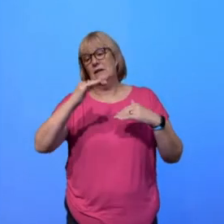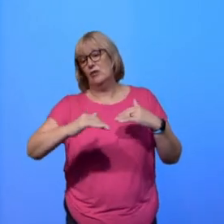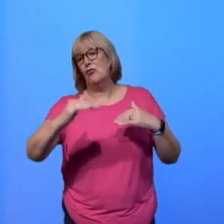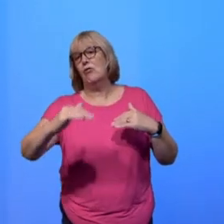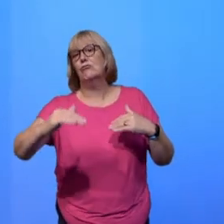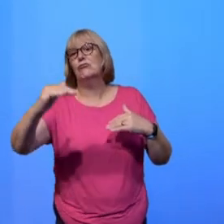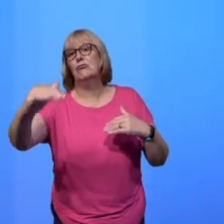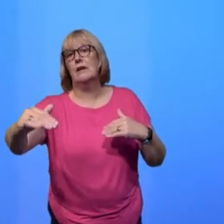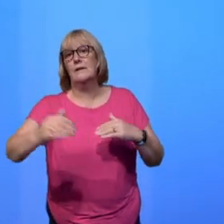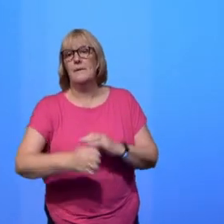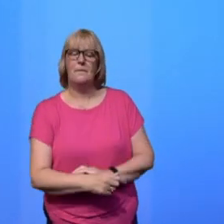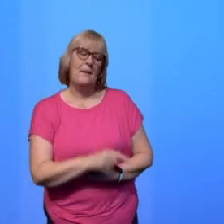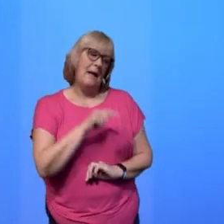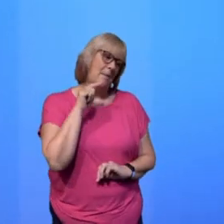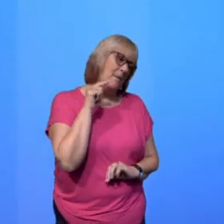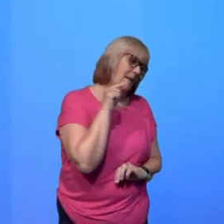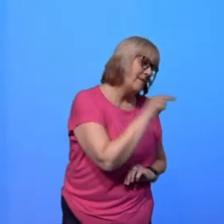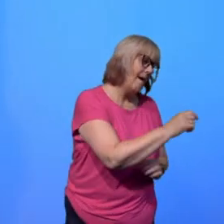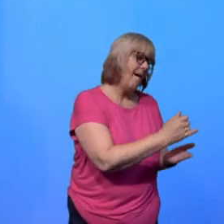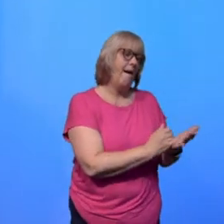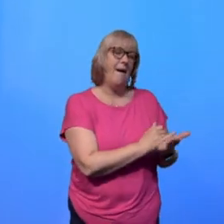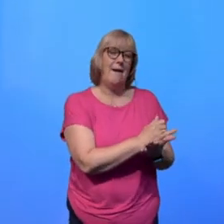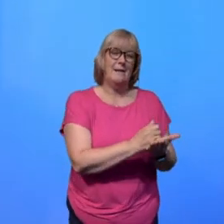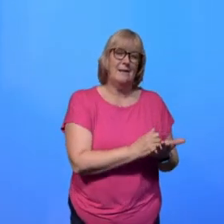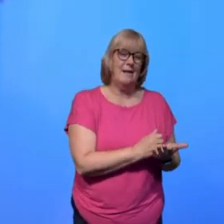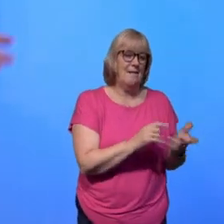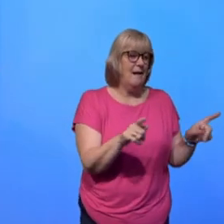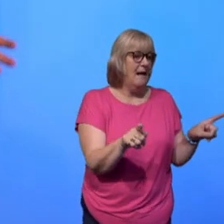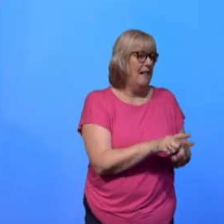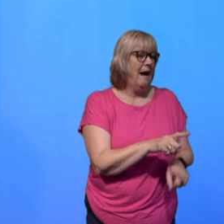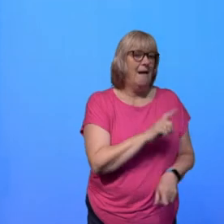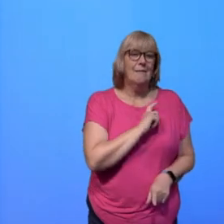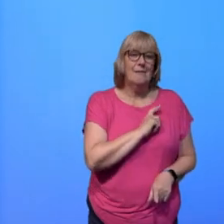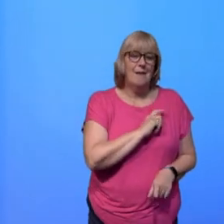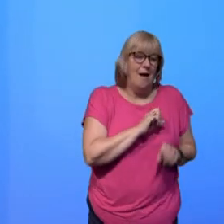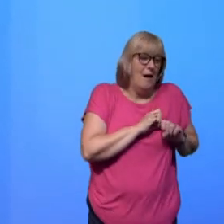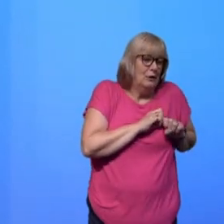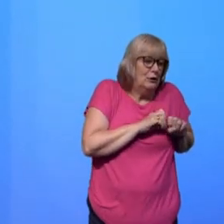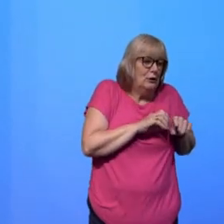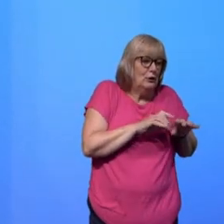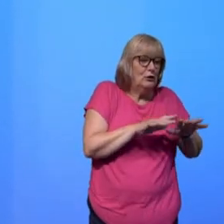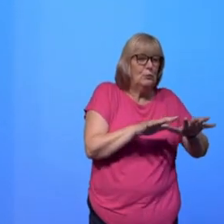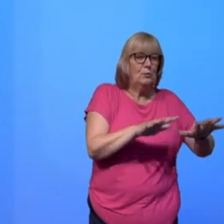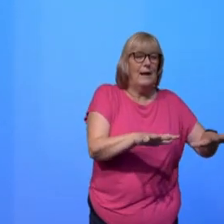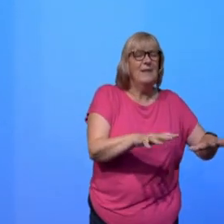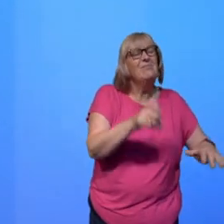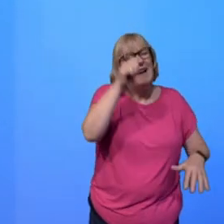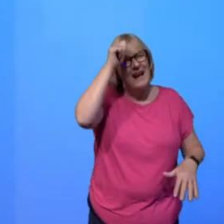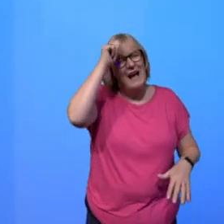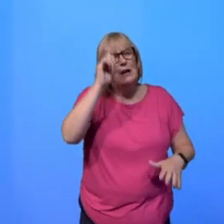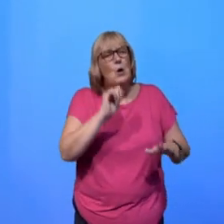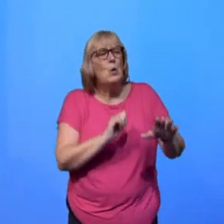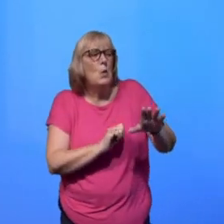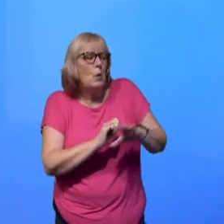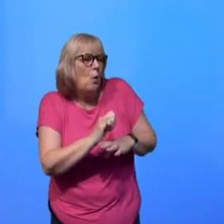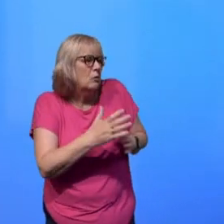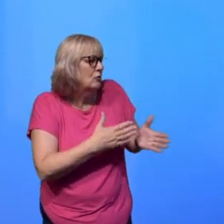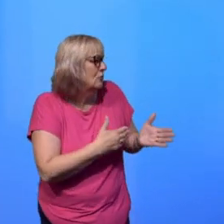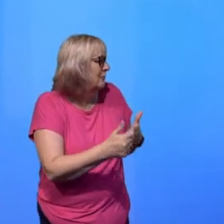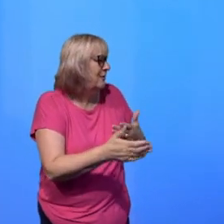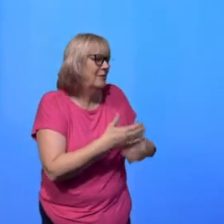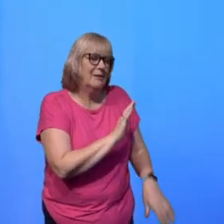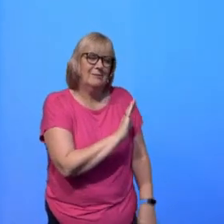been so profoundly contagious, the cancer of it, and dealt with very badly with the culture, I know that. But actually, if you look at what they've